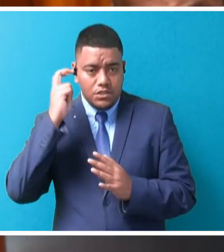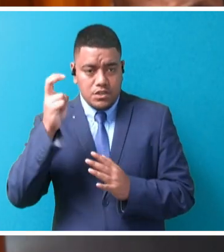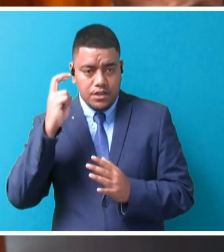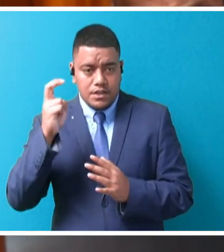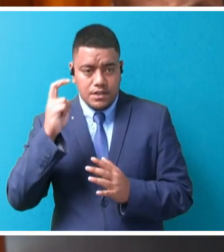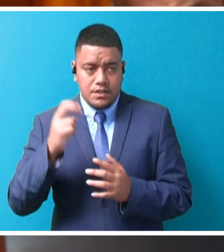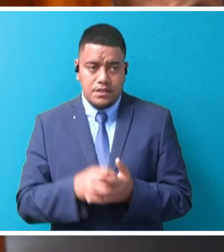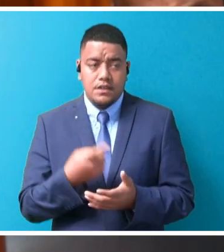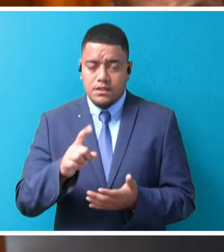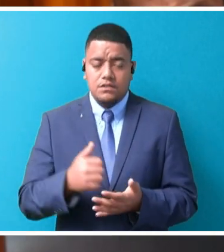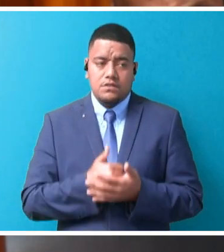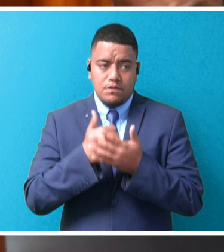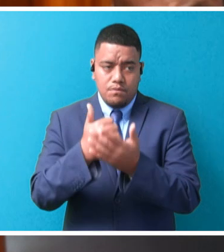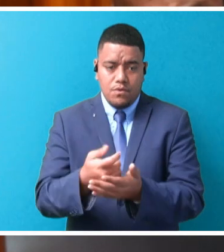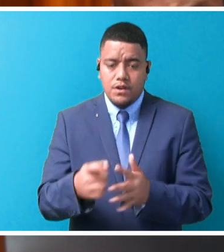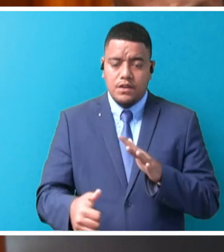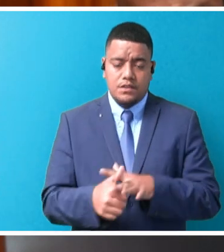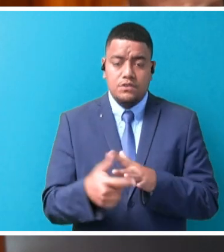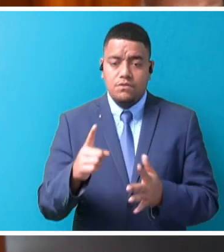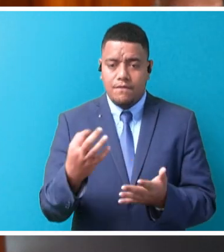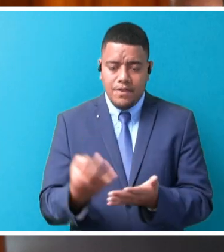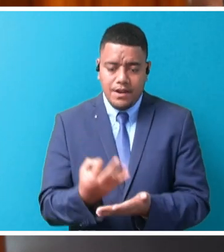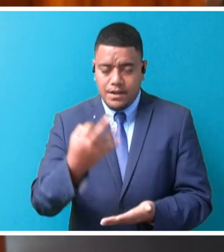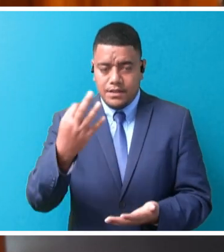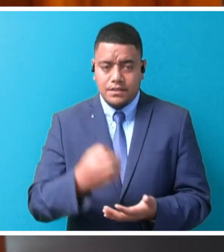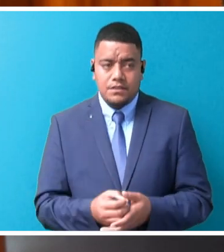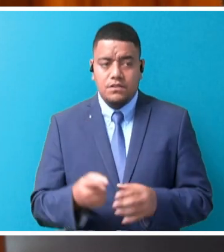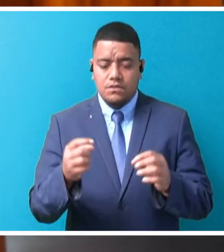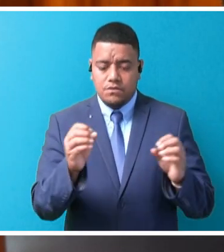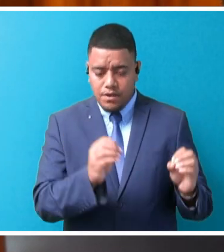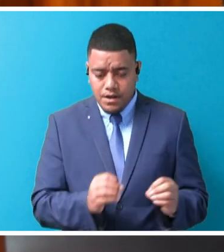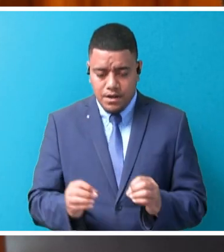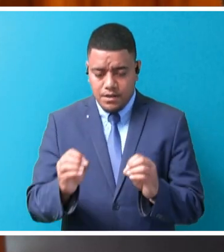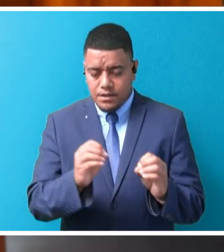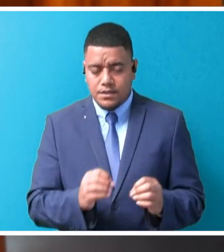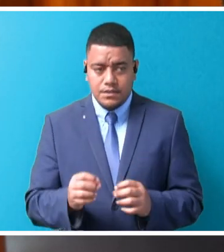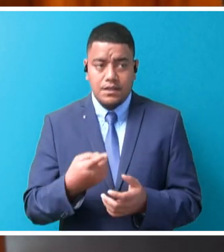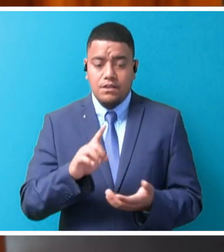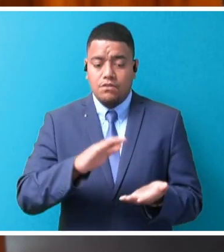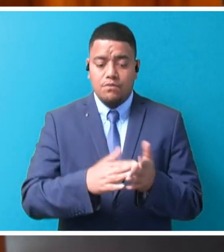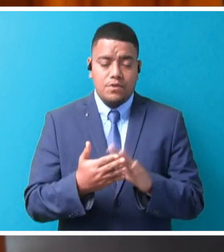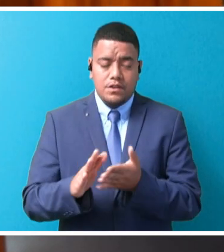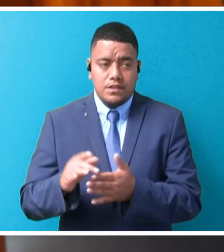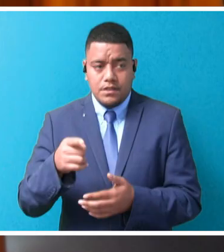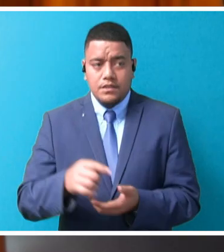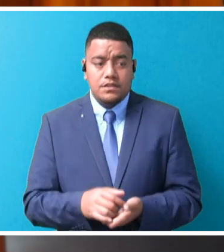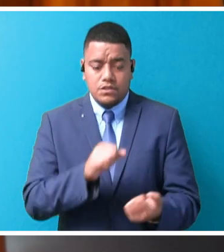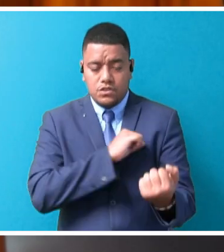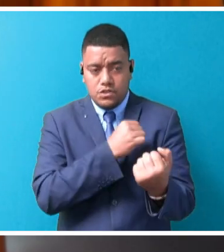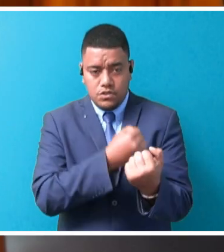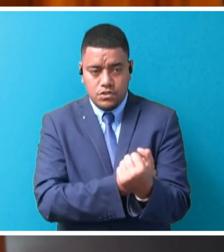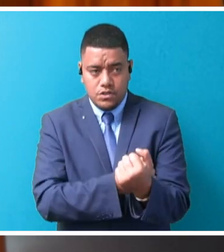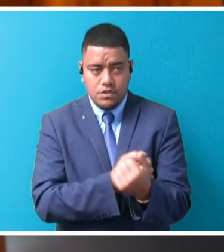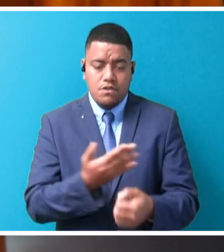entrepreneurship support, and access to finance, recognizing that community resilience is strengthened when